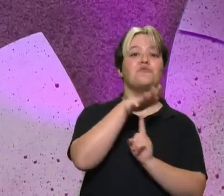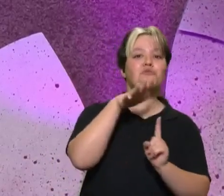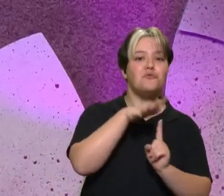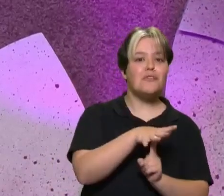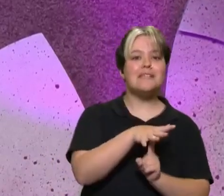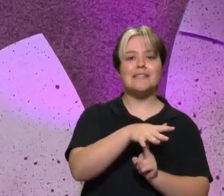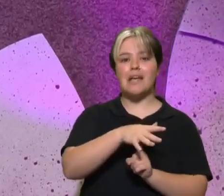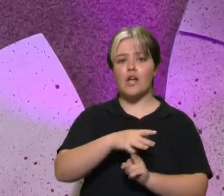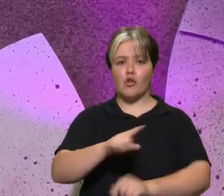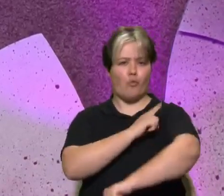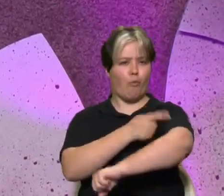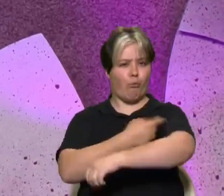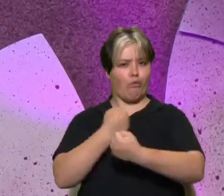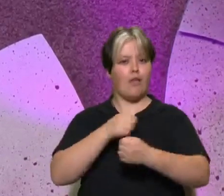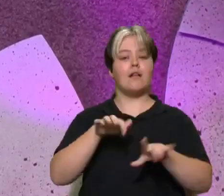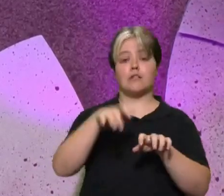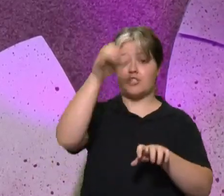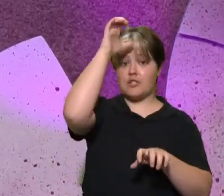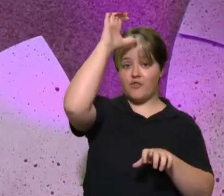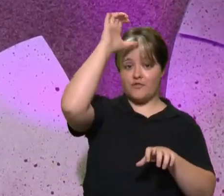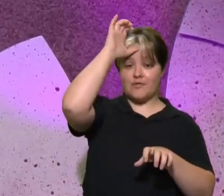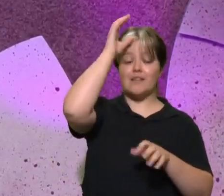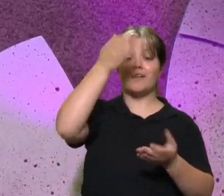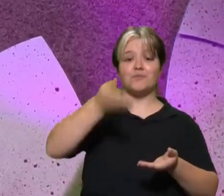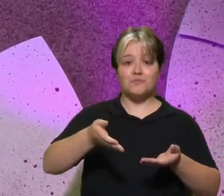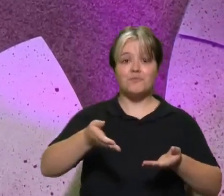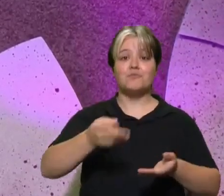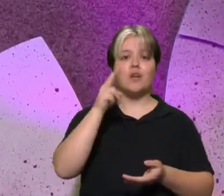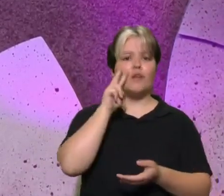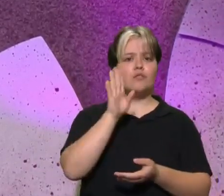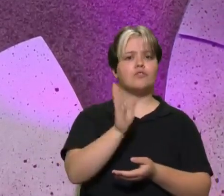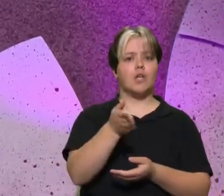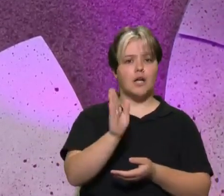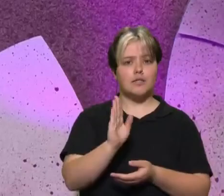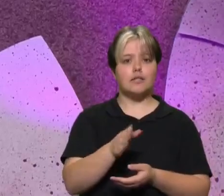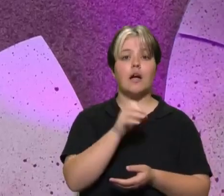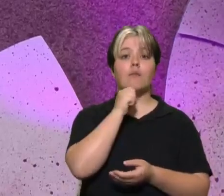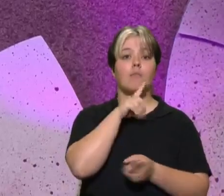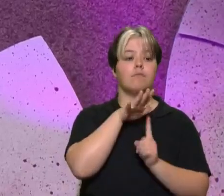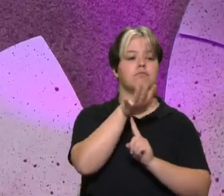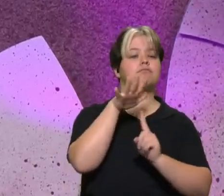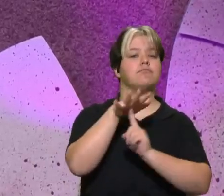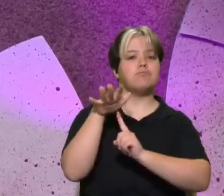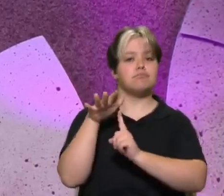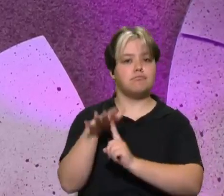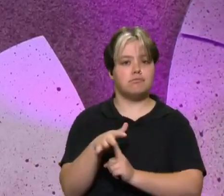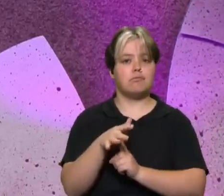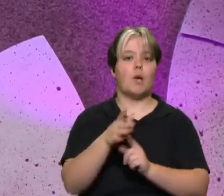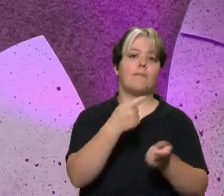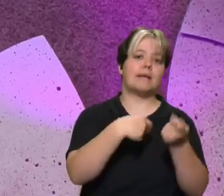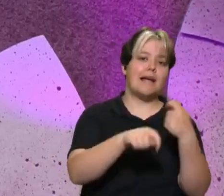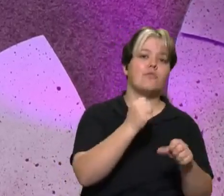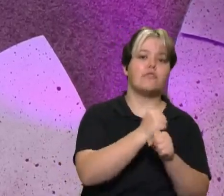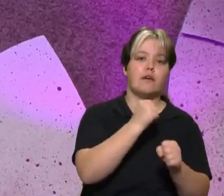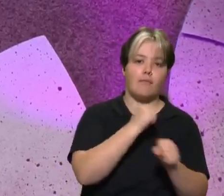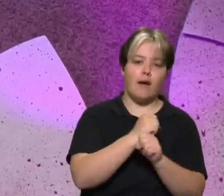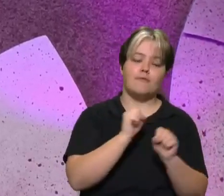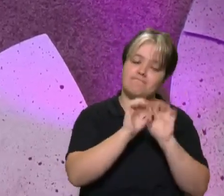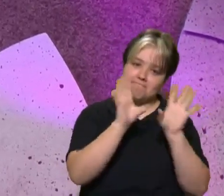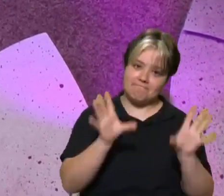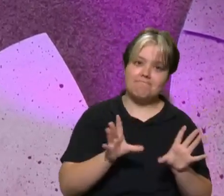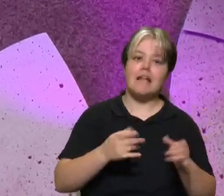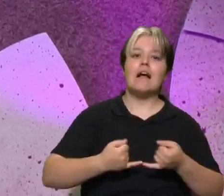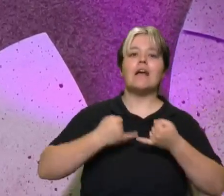continuing on speaking about the impact and the AI power, which will impact the labor